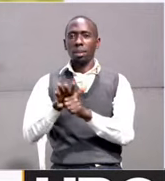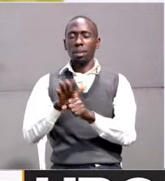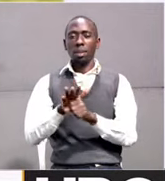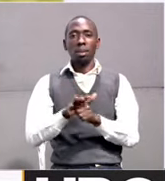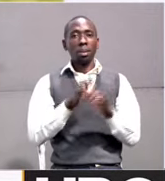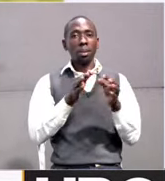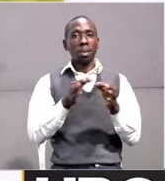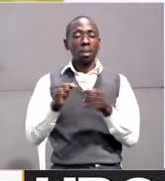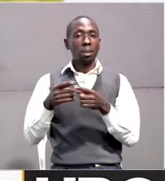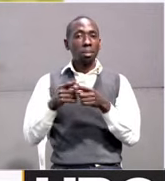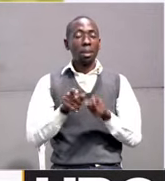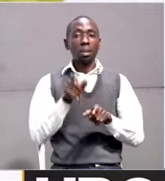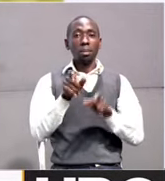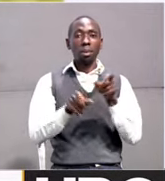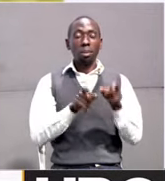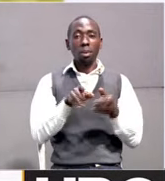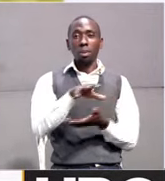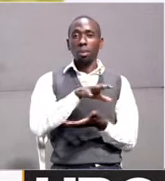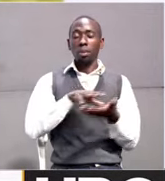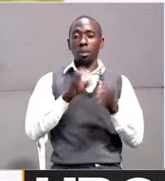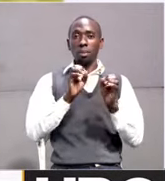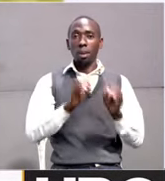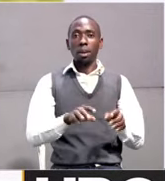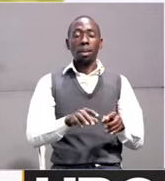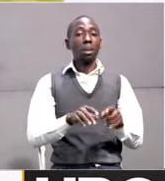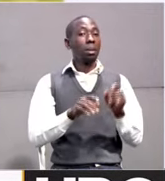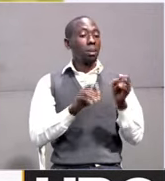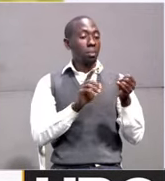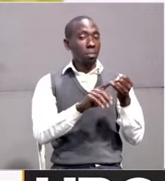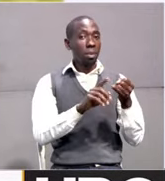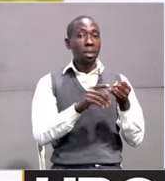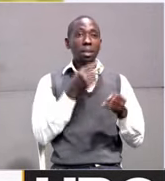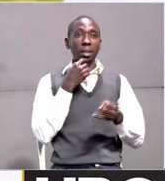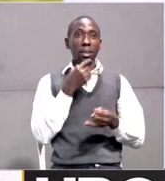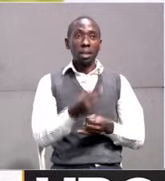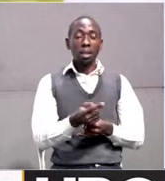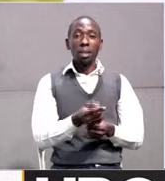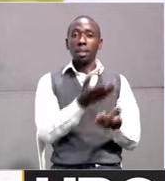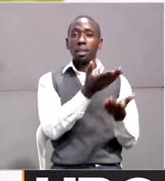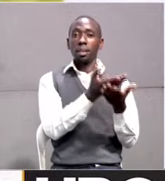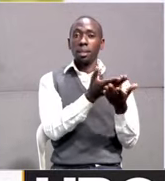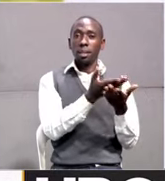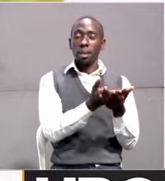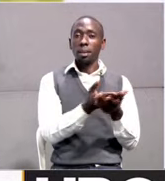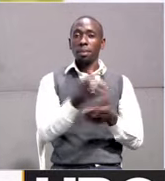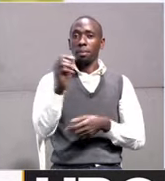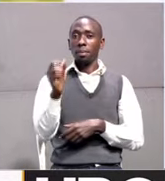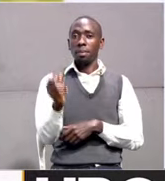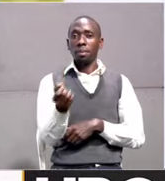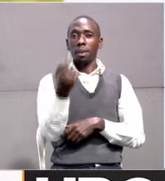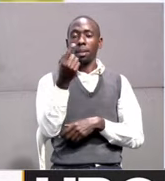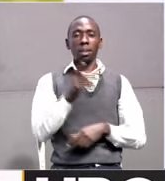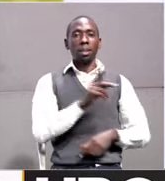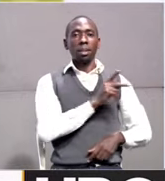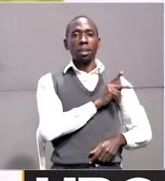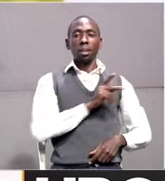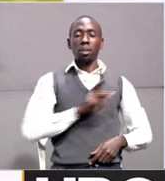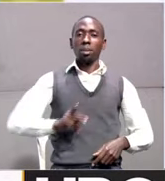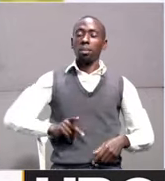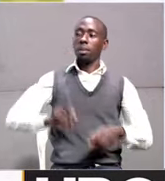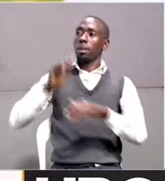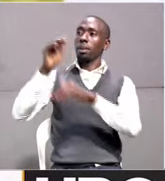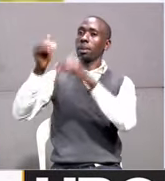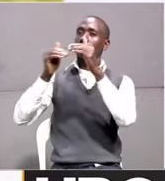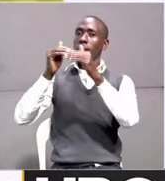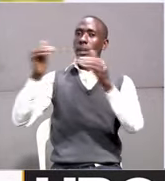That's why he said, "Seek ye first the kingdom of heaven, and the rest will be added unto